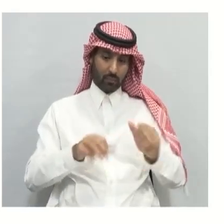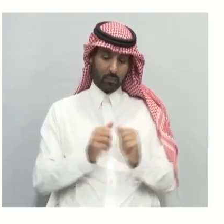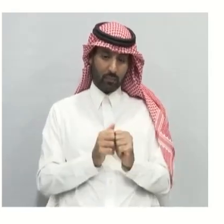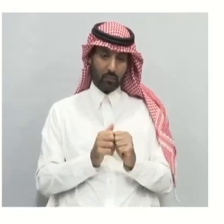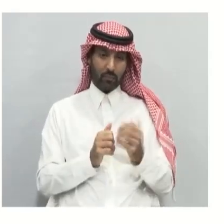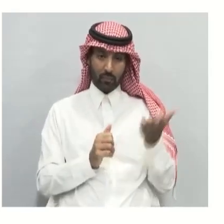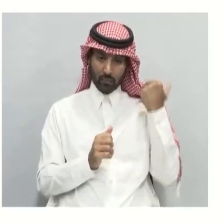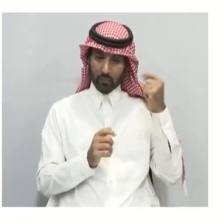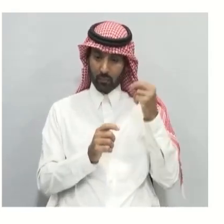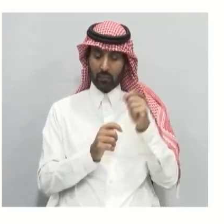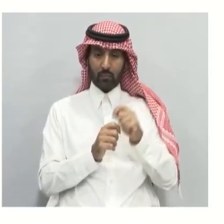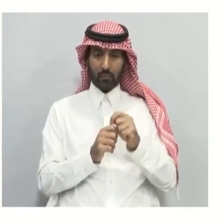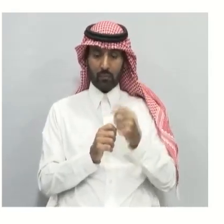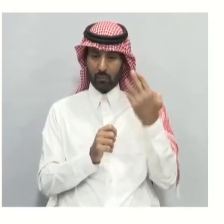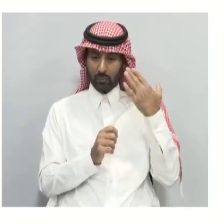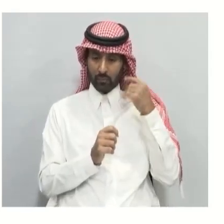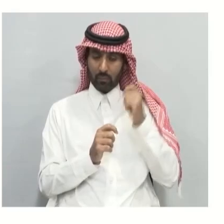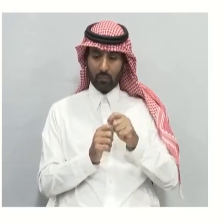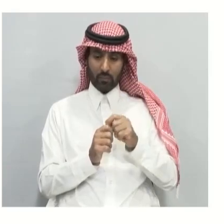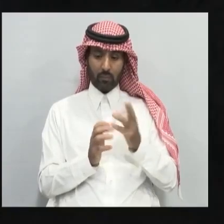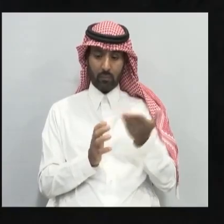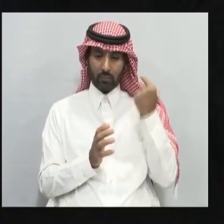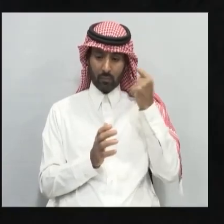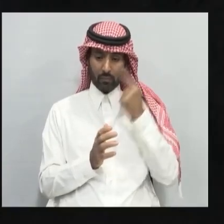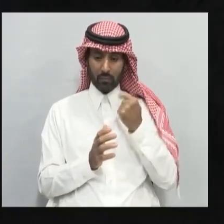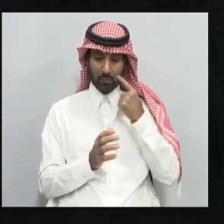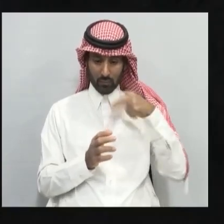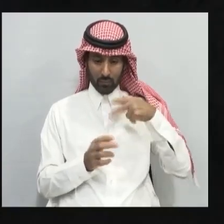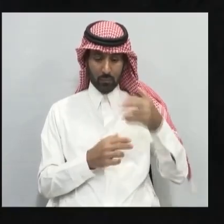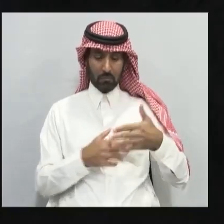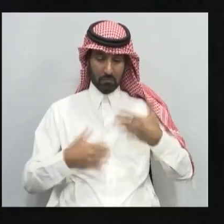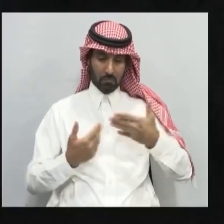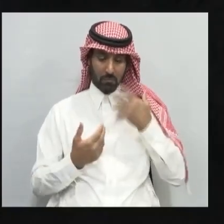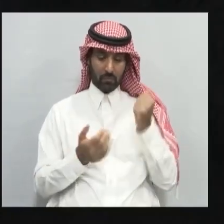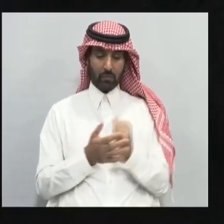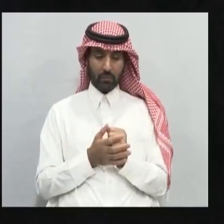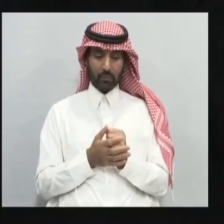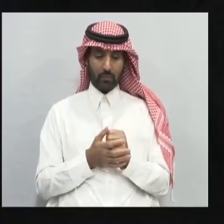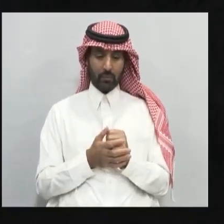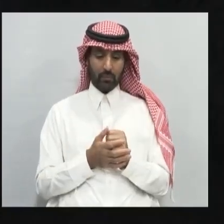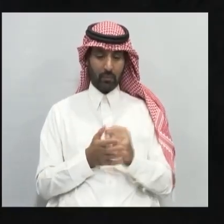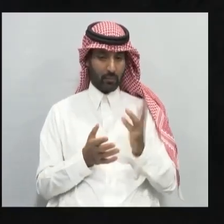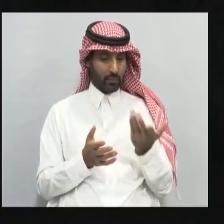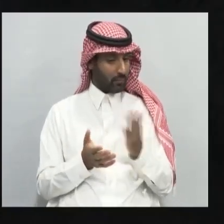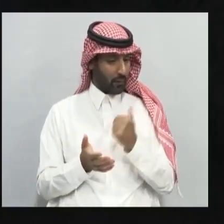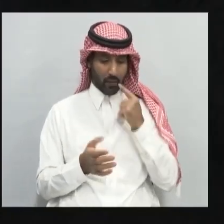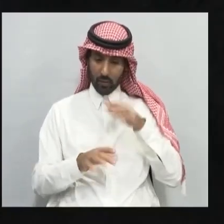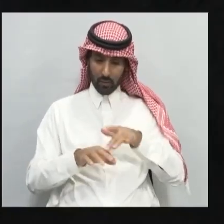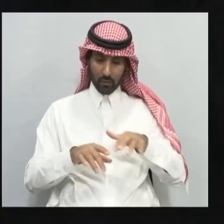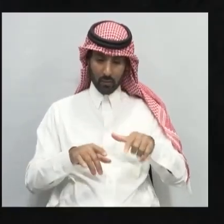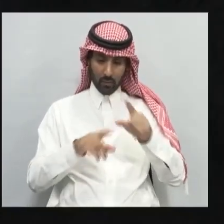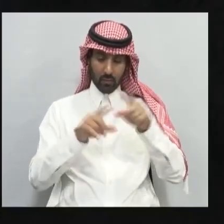invented in the past. That's why our lives look like the way we live today. If we hadn't